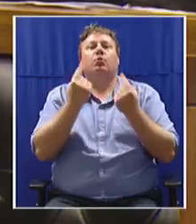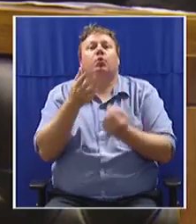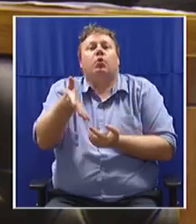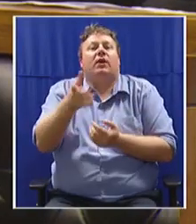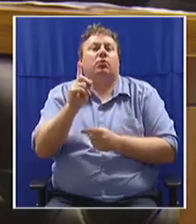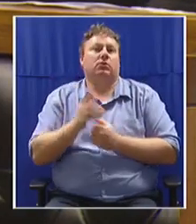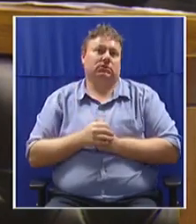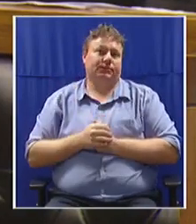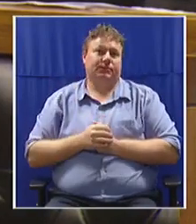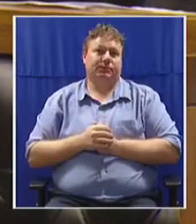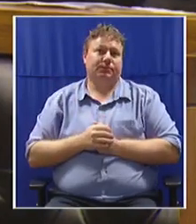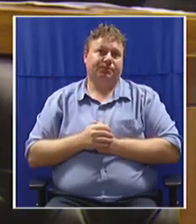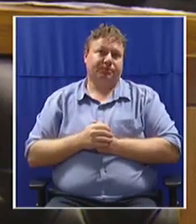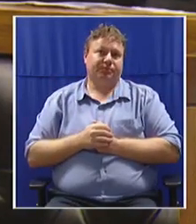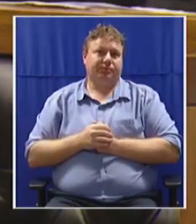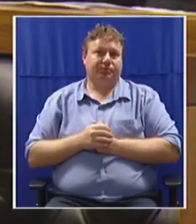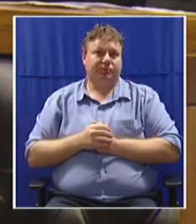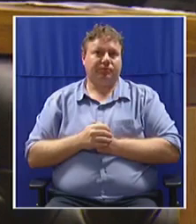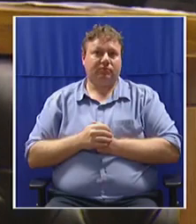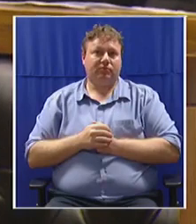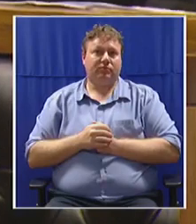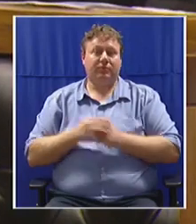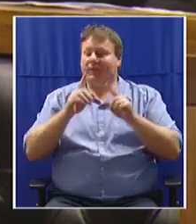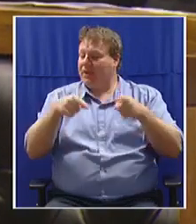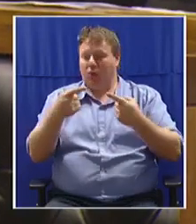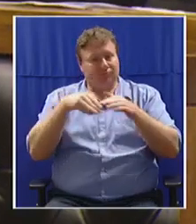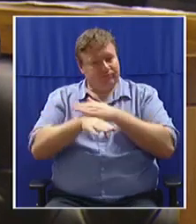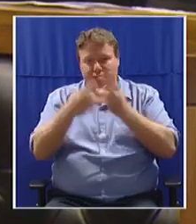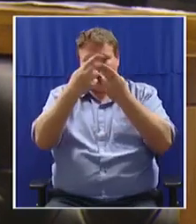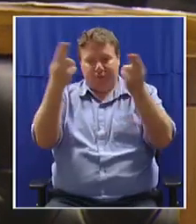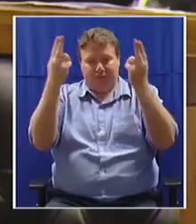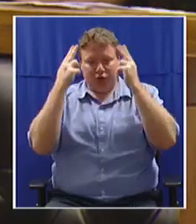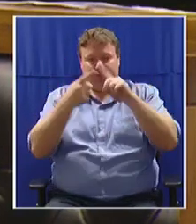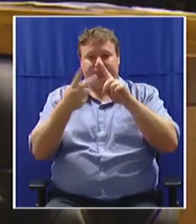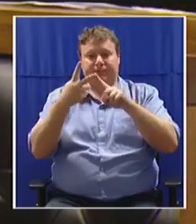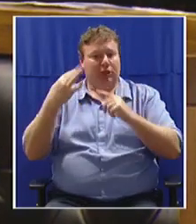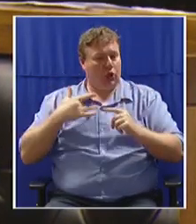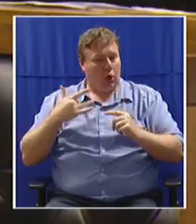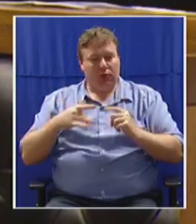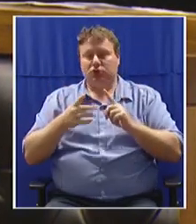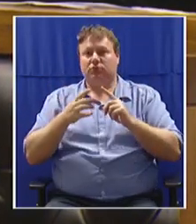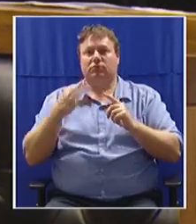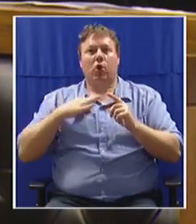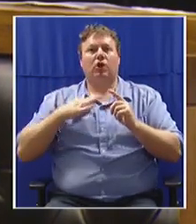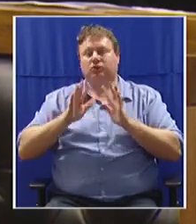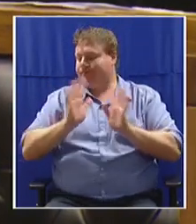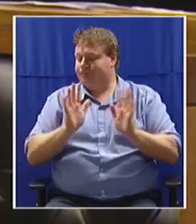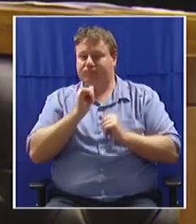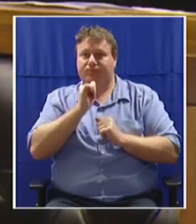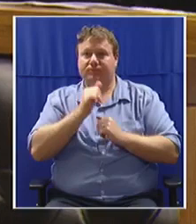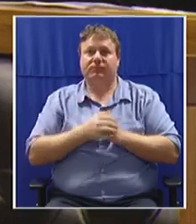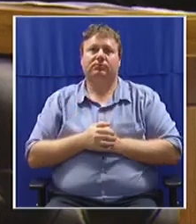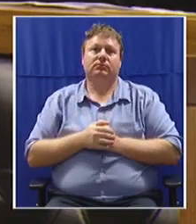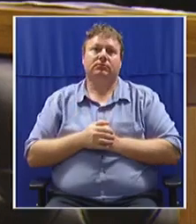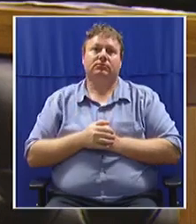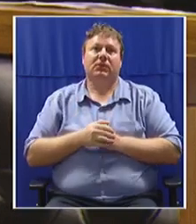Now, they can't be admitted in a university, they can't be admitted in a college. Now, create